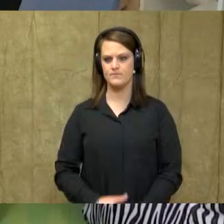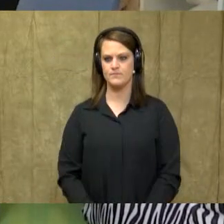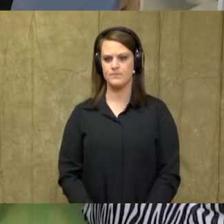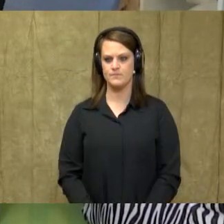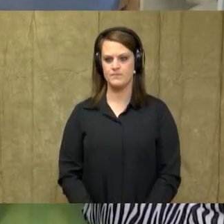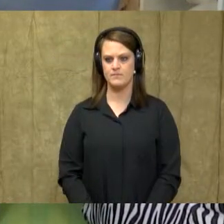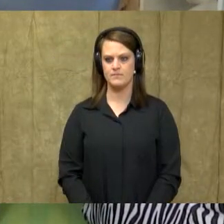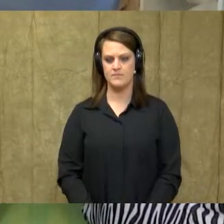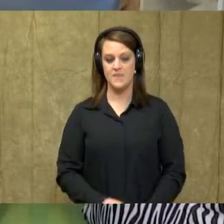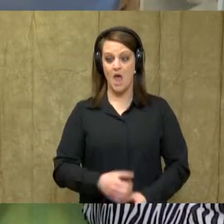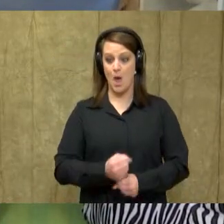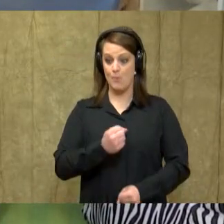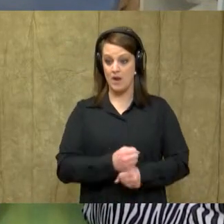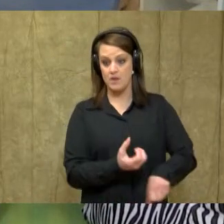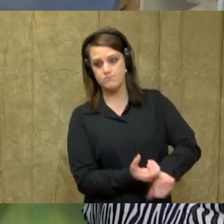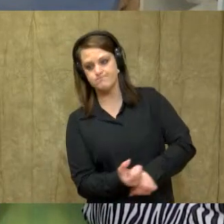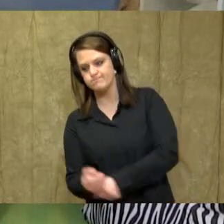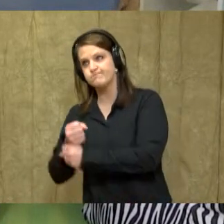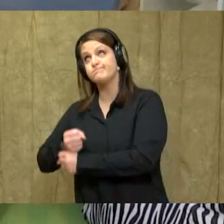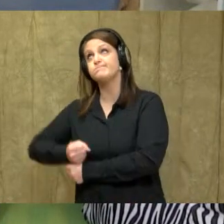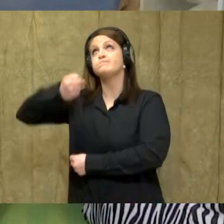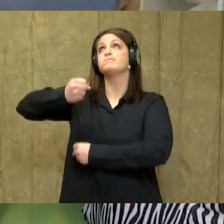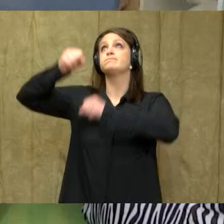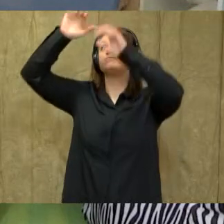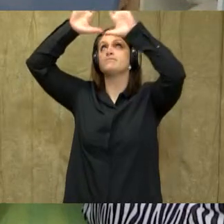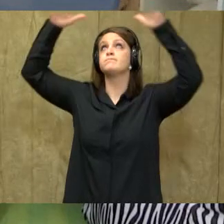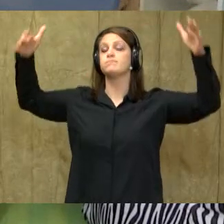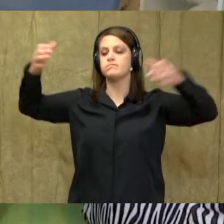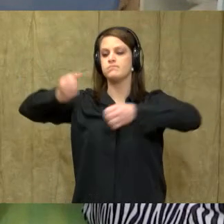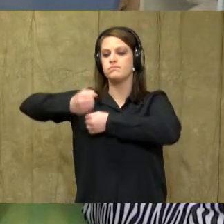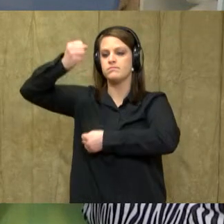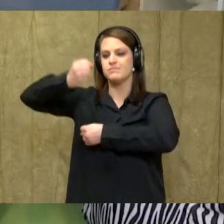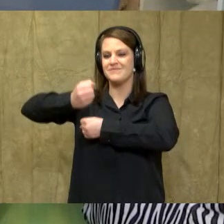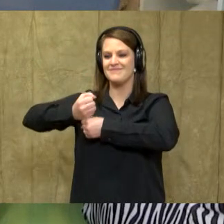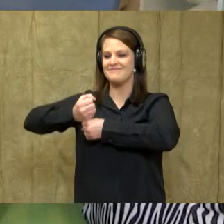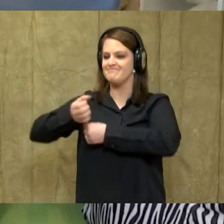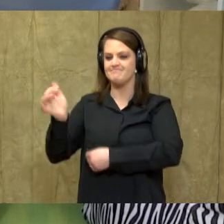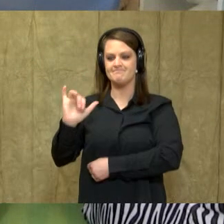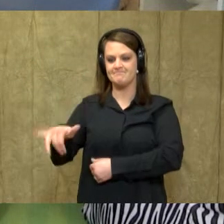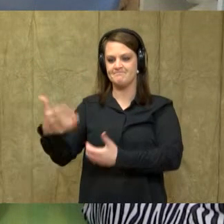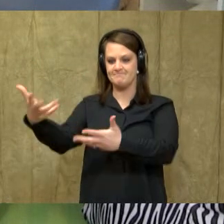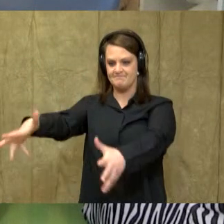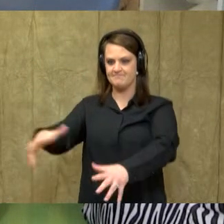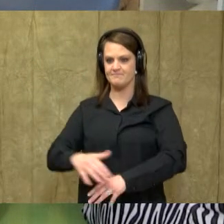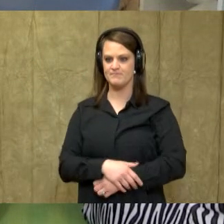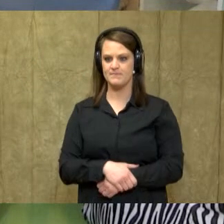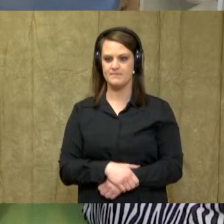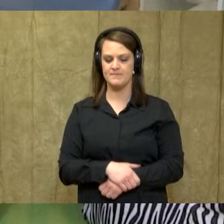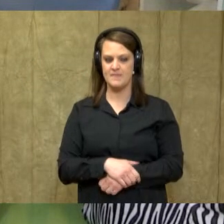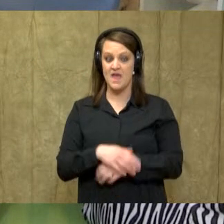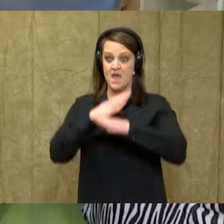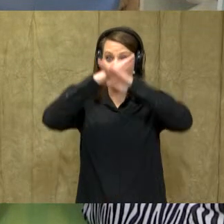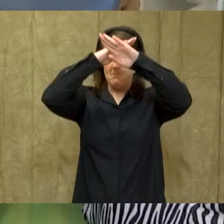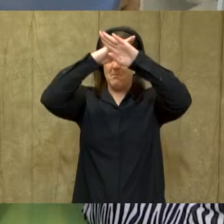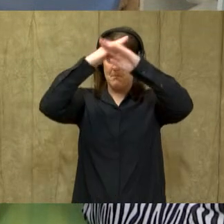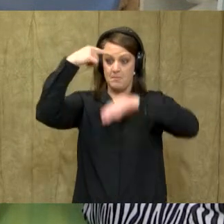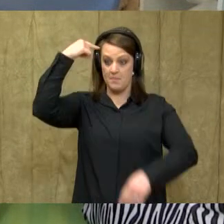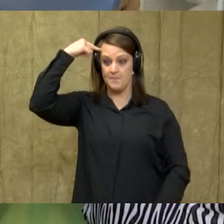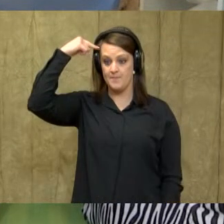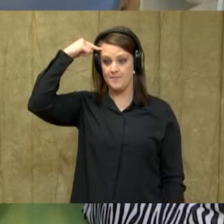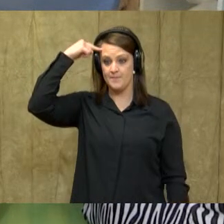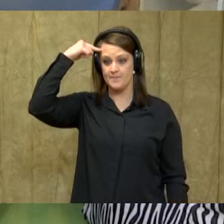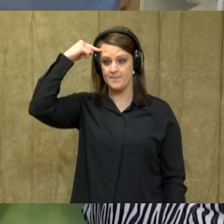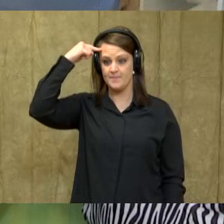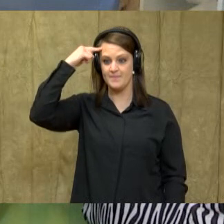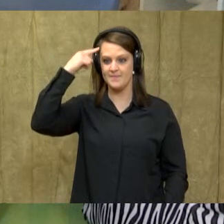I put up my umbrella just like that. It covers my head